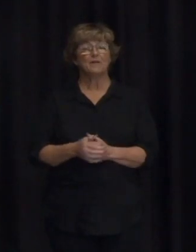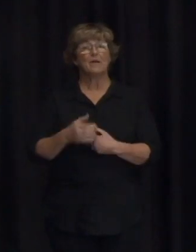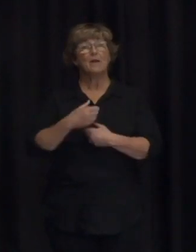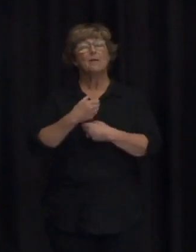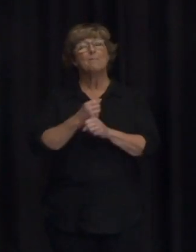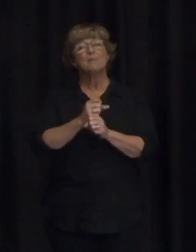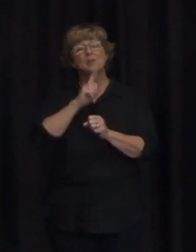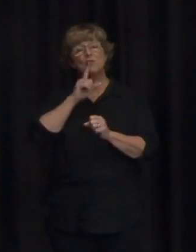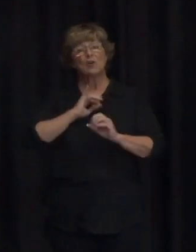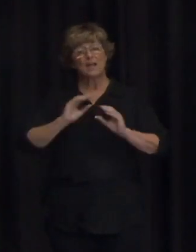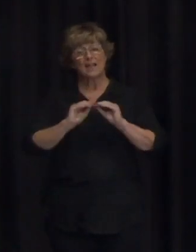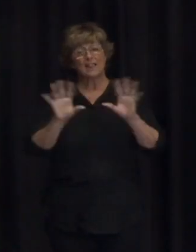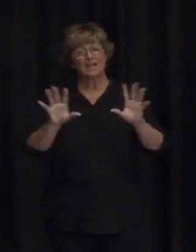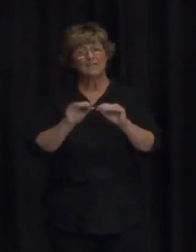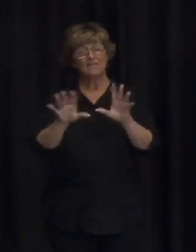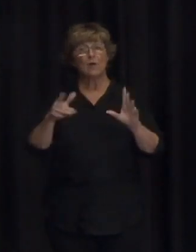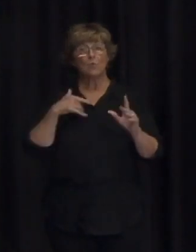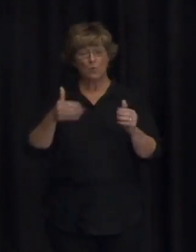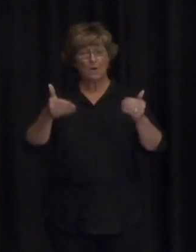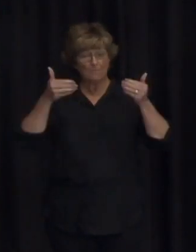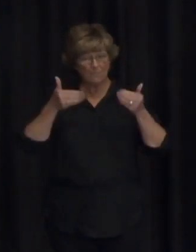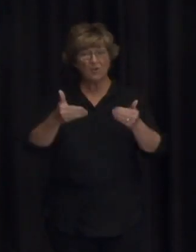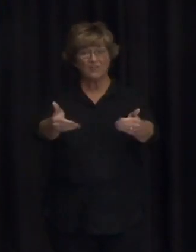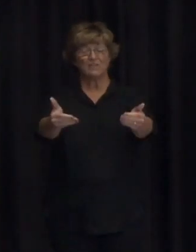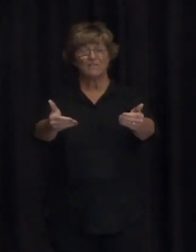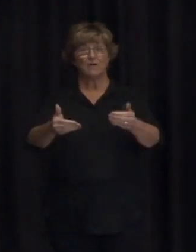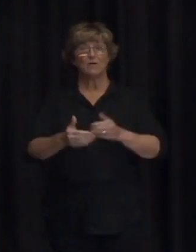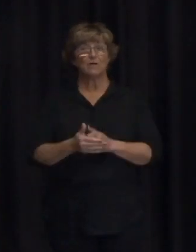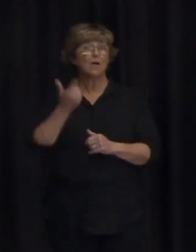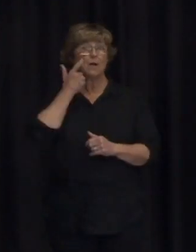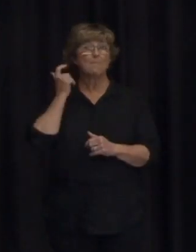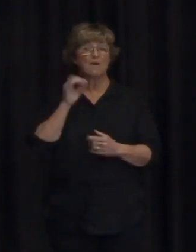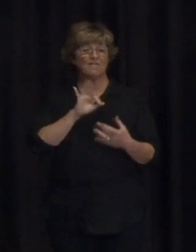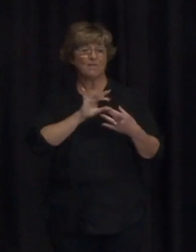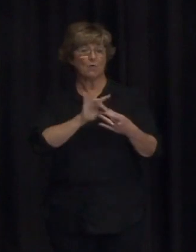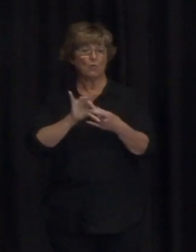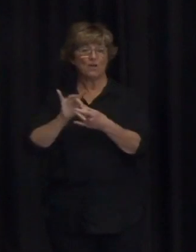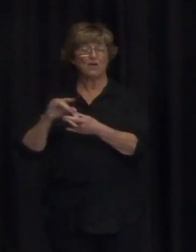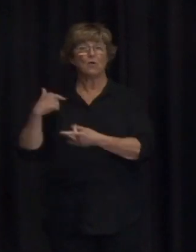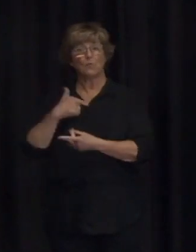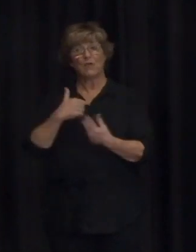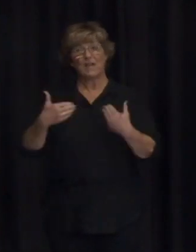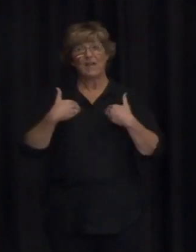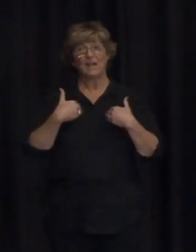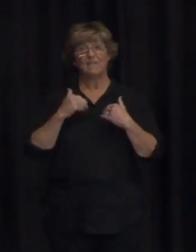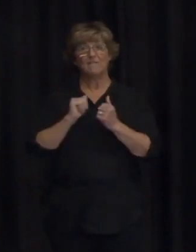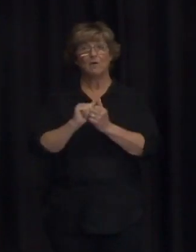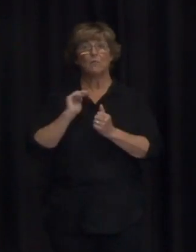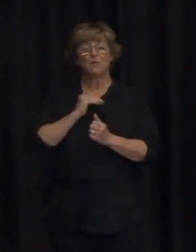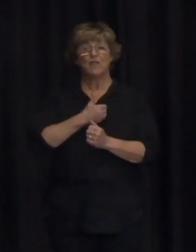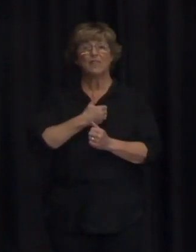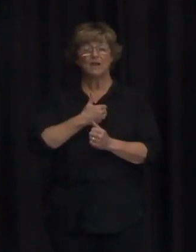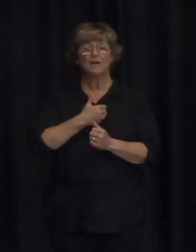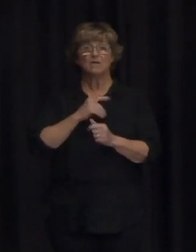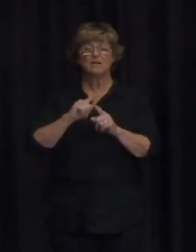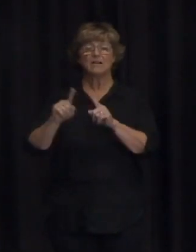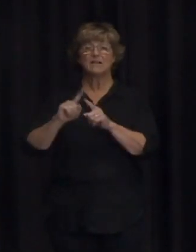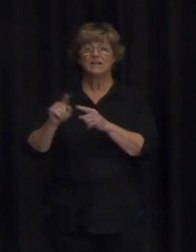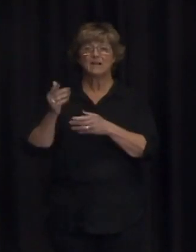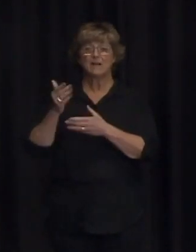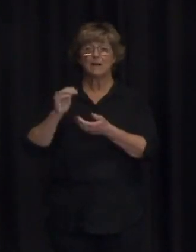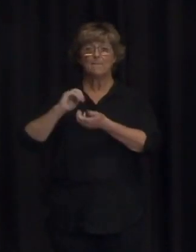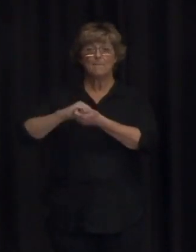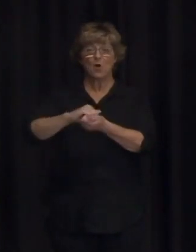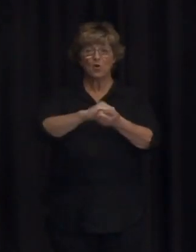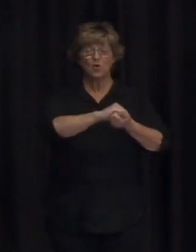is we're moving forward because of the relationships we have with our labor partners. We have seven